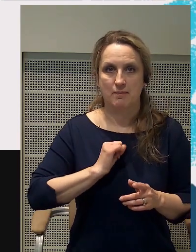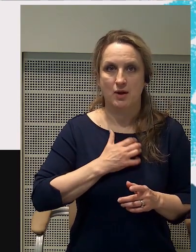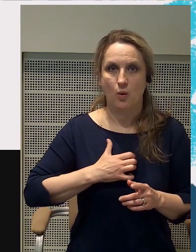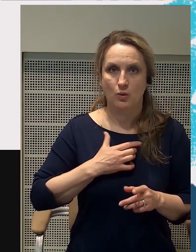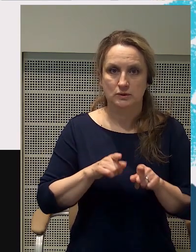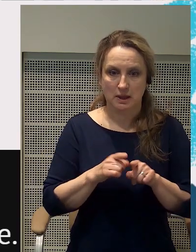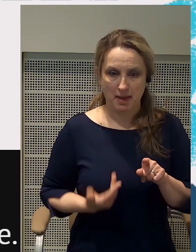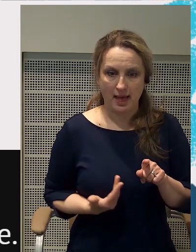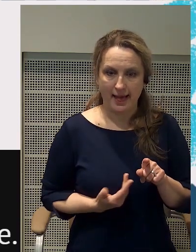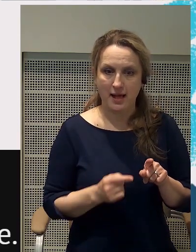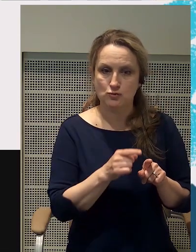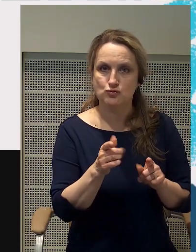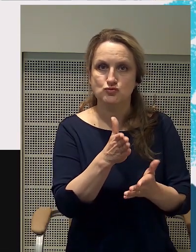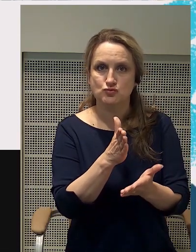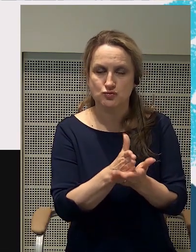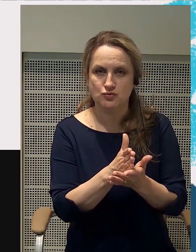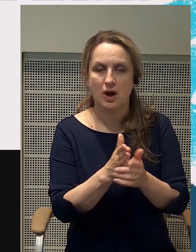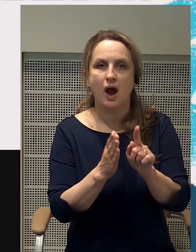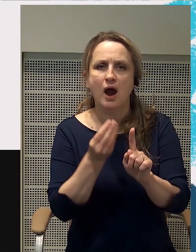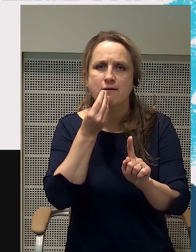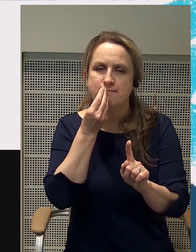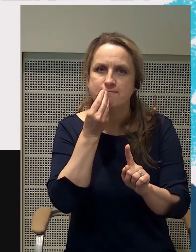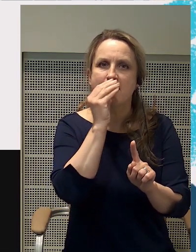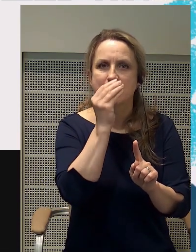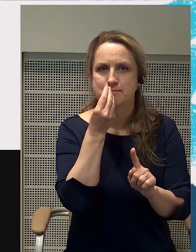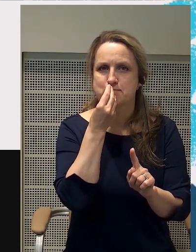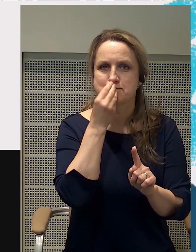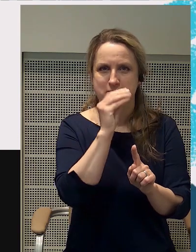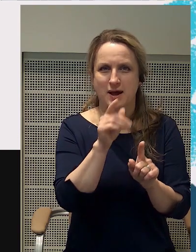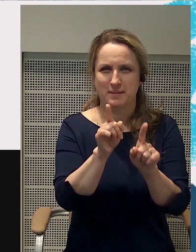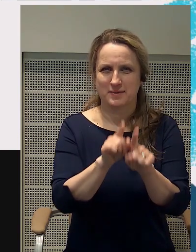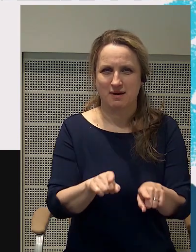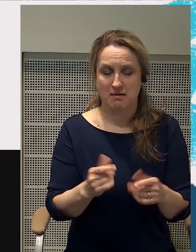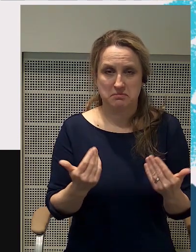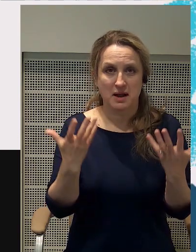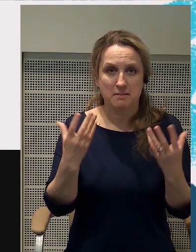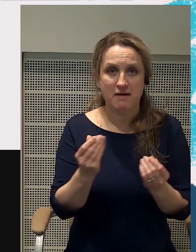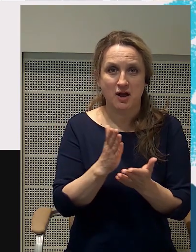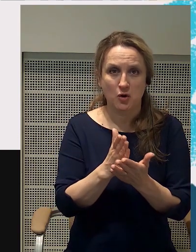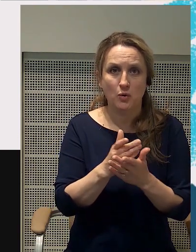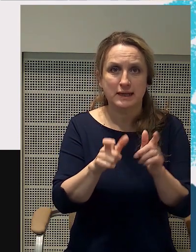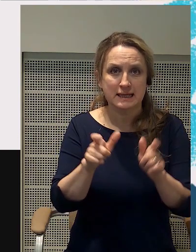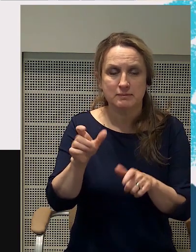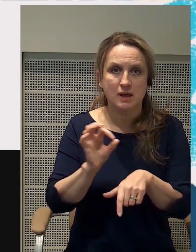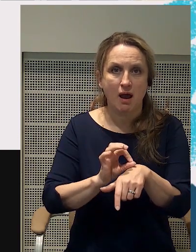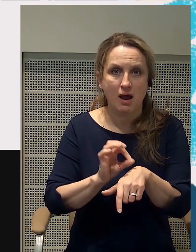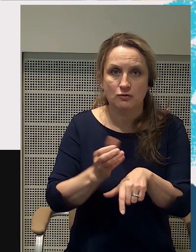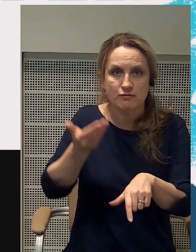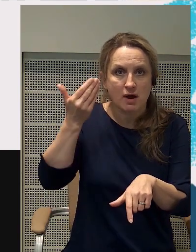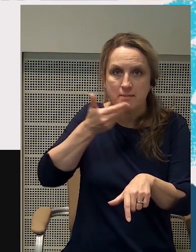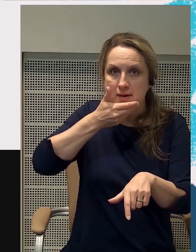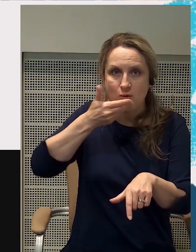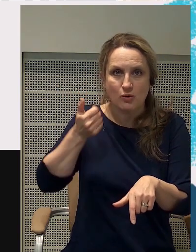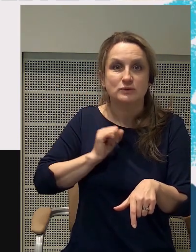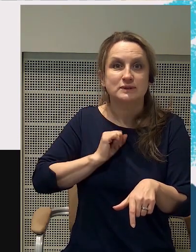diseases that we never saw before because patients passed away before reaching adulthood. Now, with better care, more structured care,